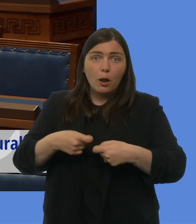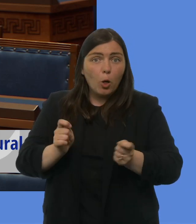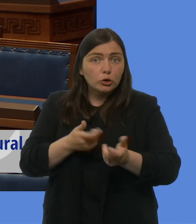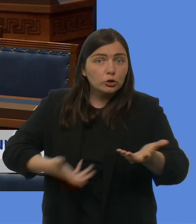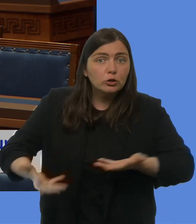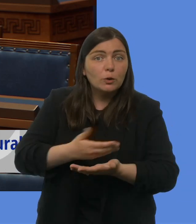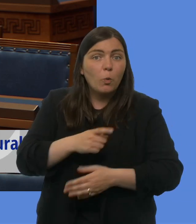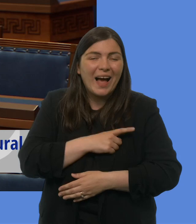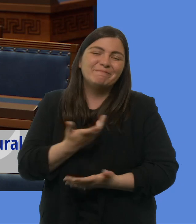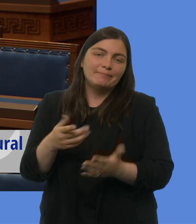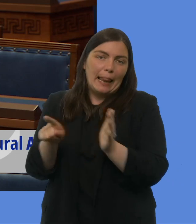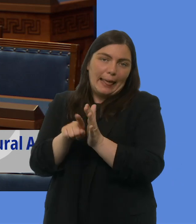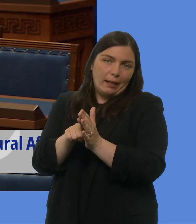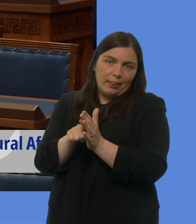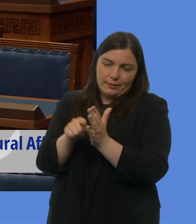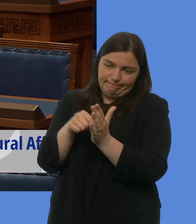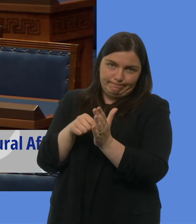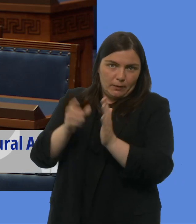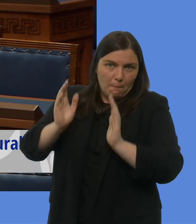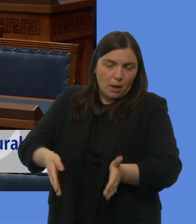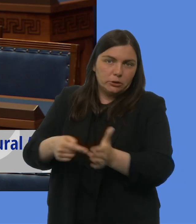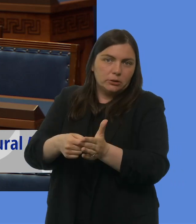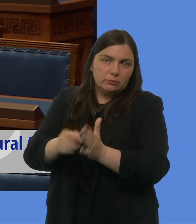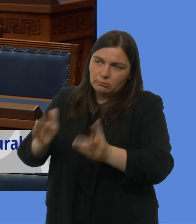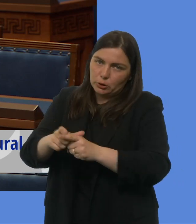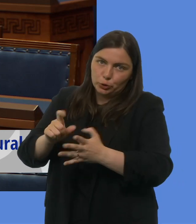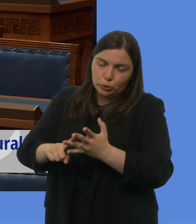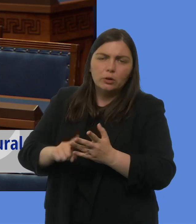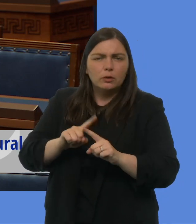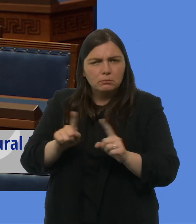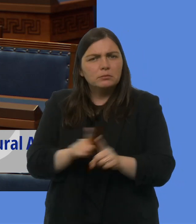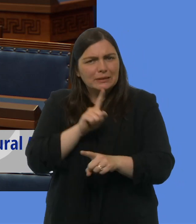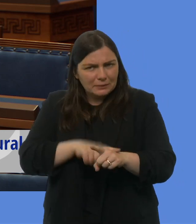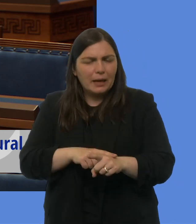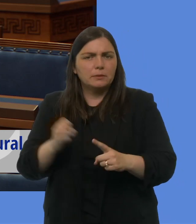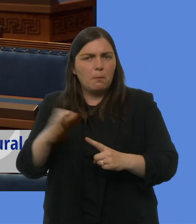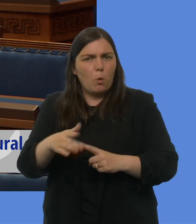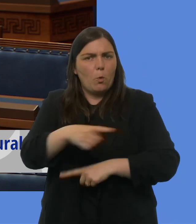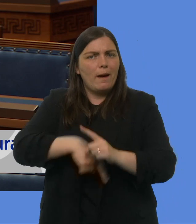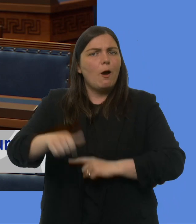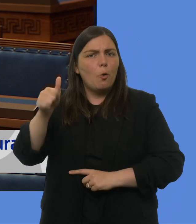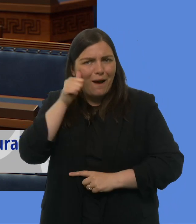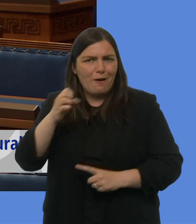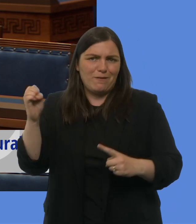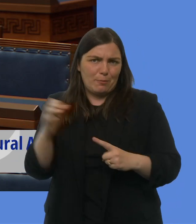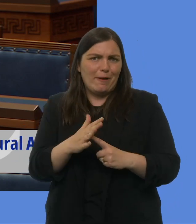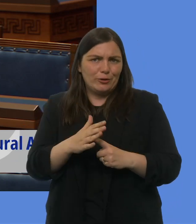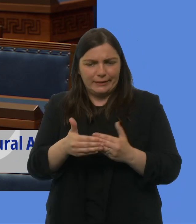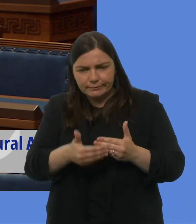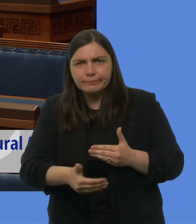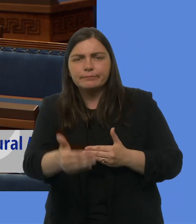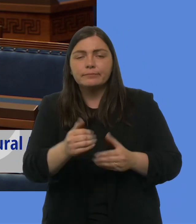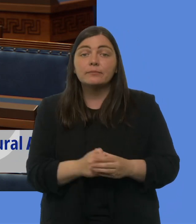of the Office of Environmental Protection's priorities for the forthcoming year. The Chair of the Office of Environmental Protection, Dame